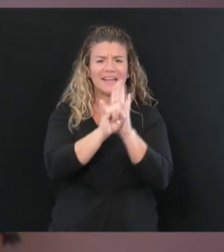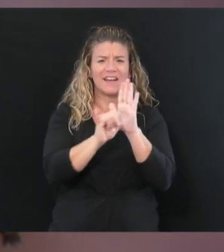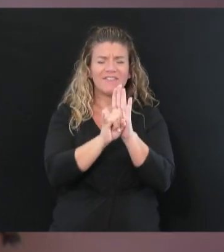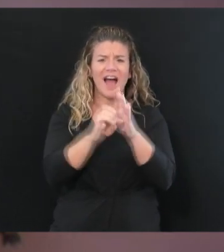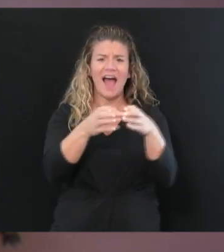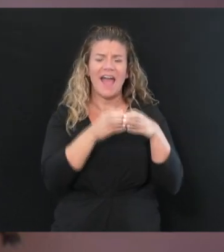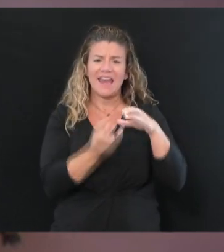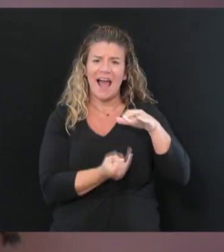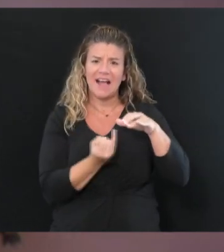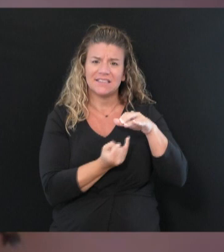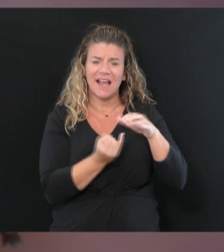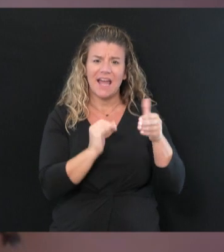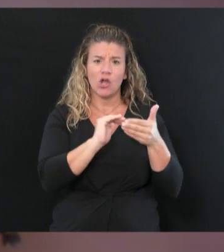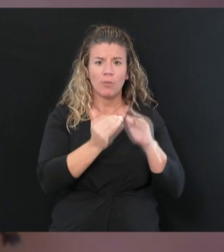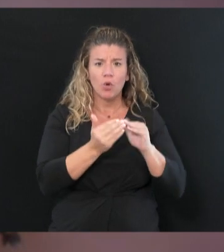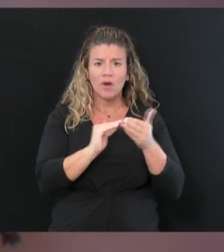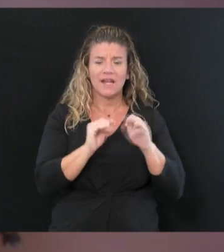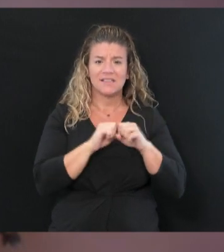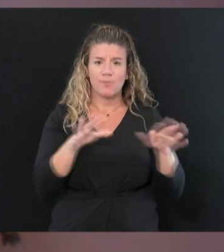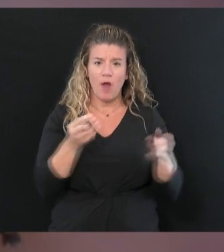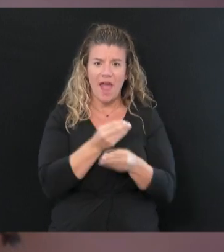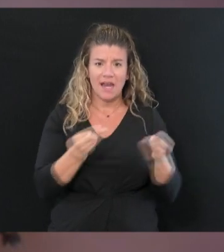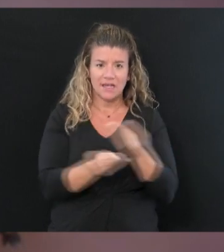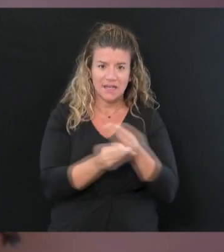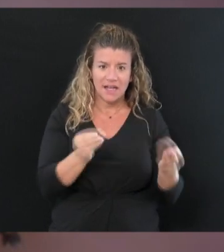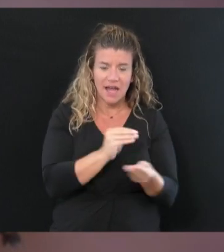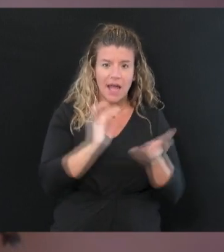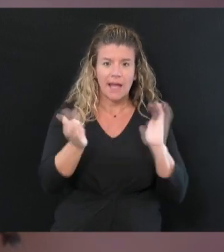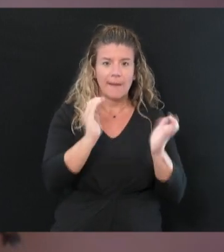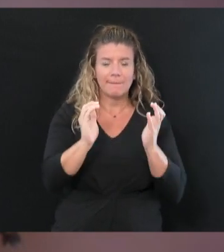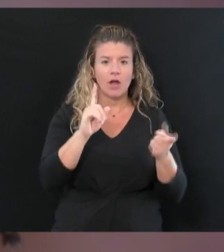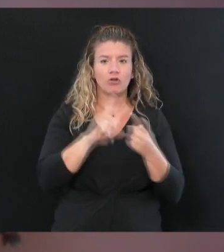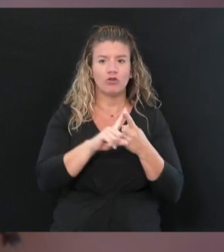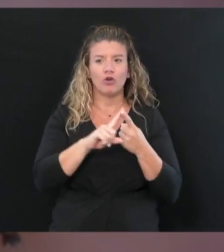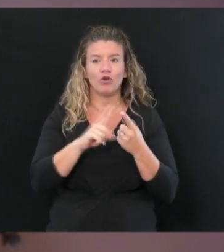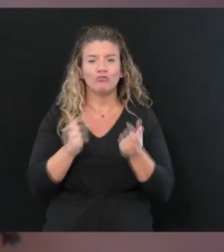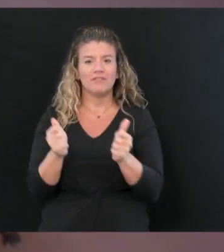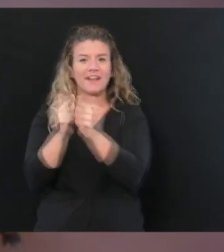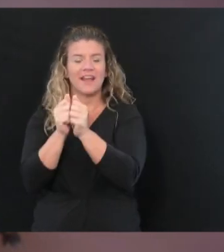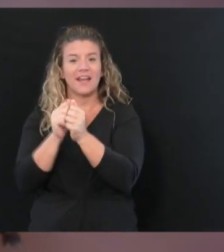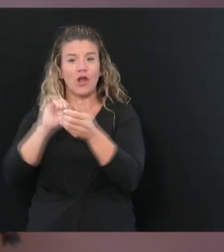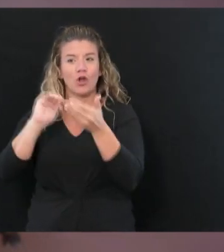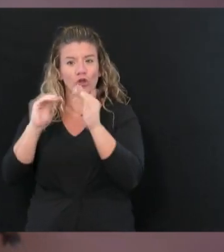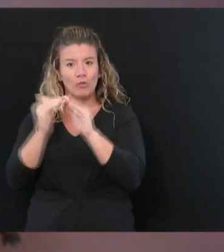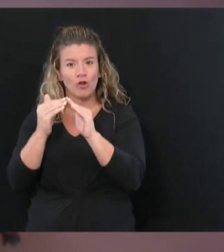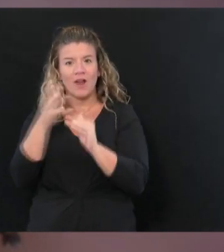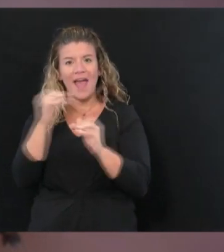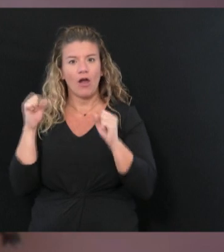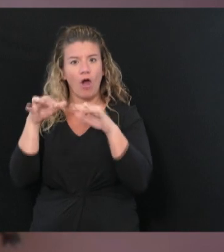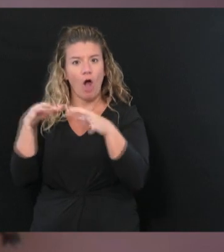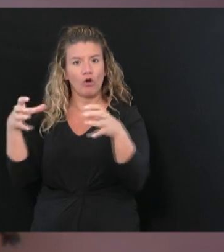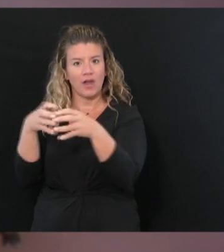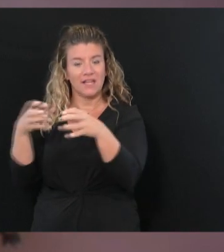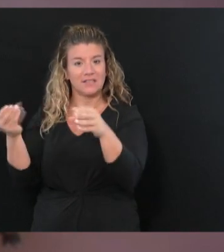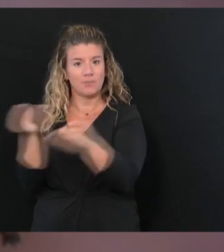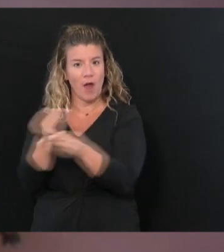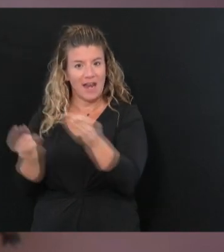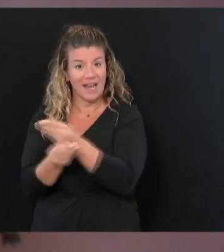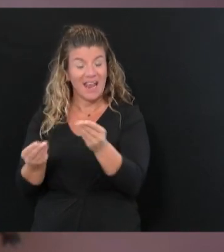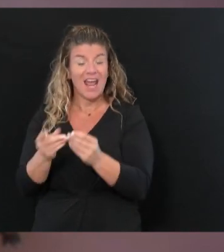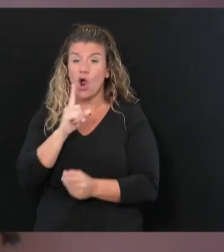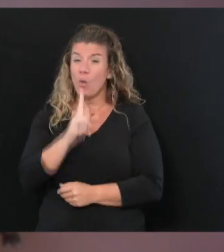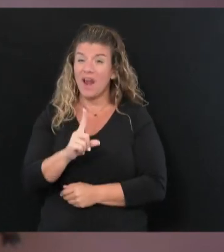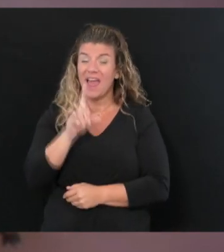isolate community spread versus the combination of community and congregate spread. And that's actually